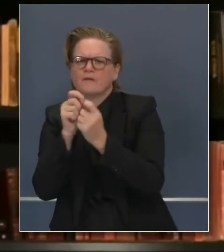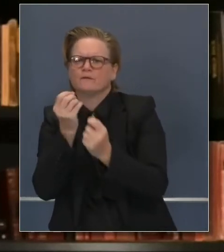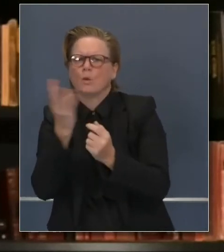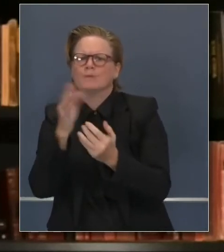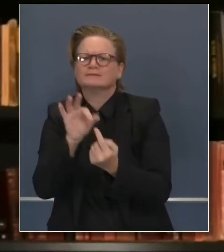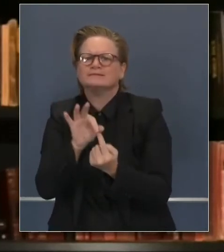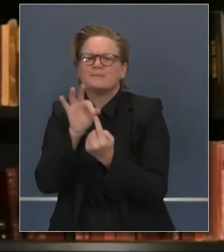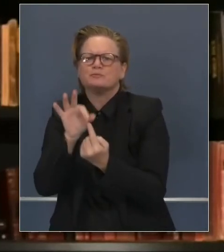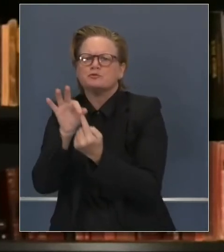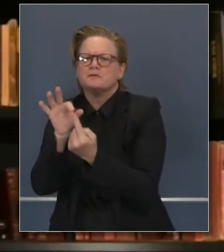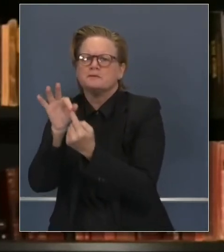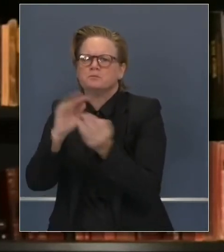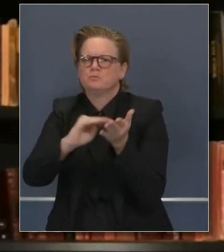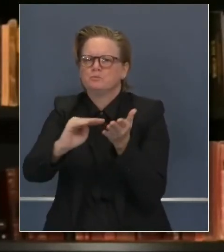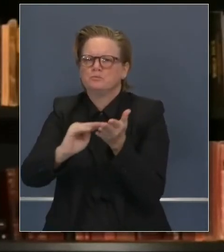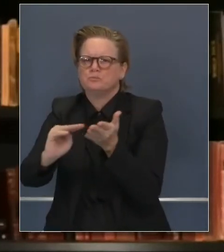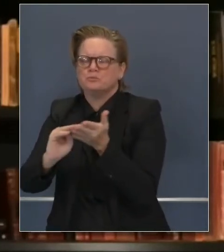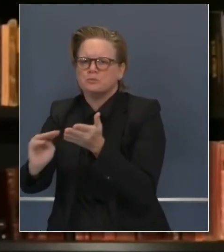some just don't necessarily